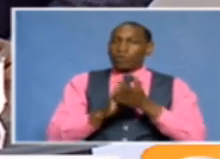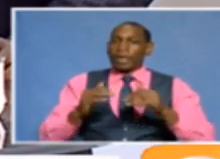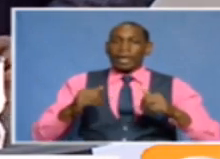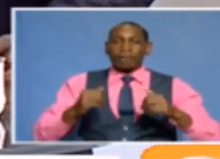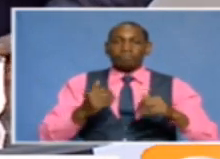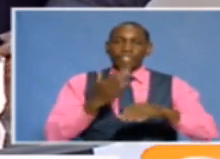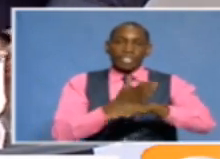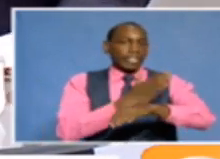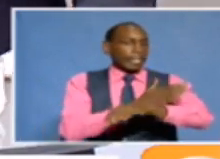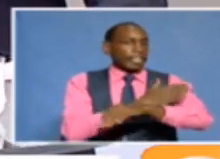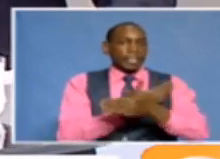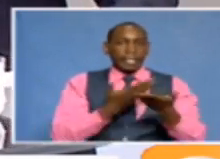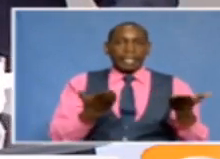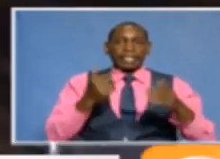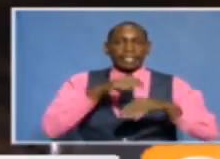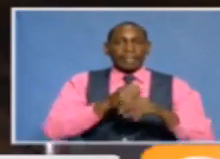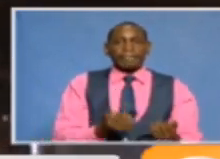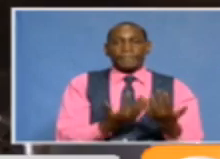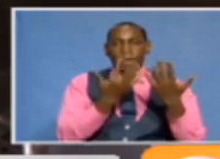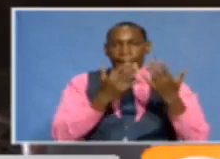the inferno.